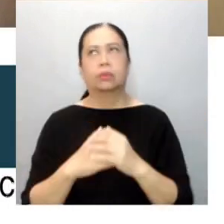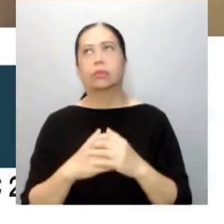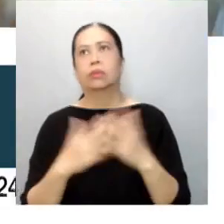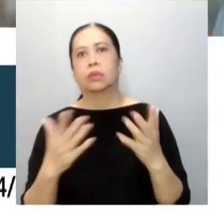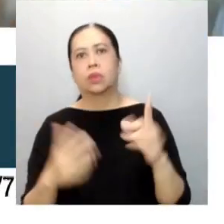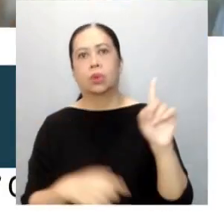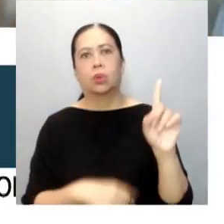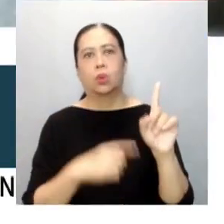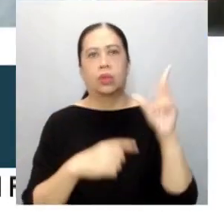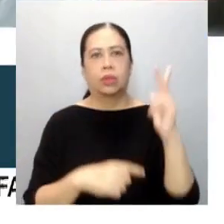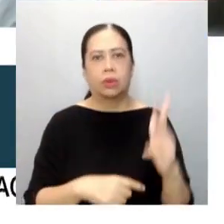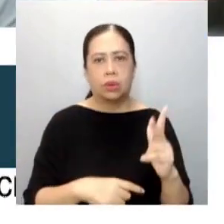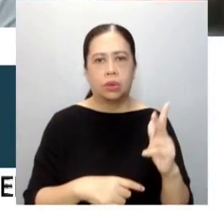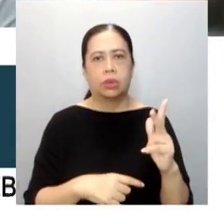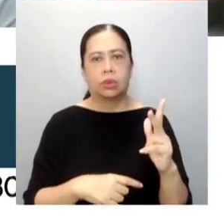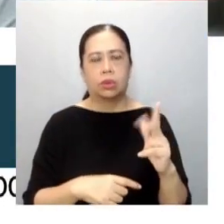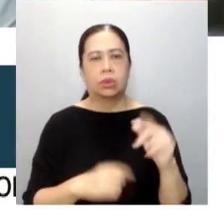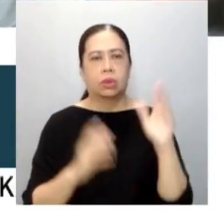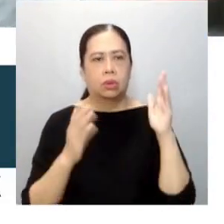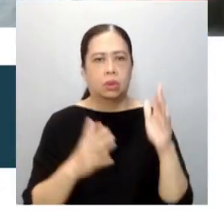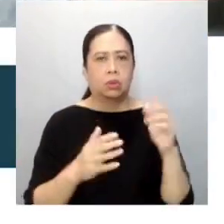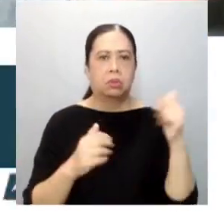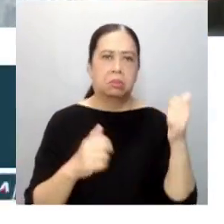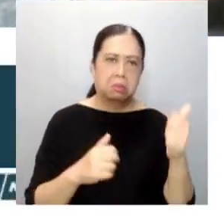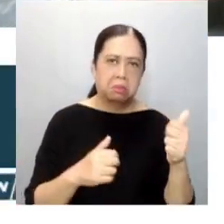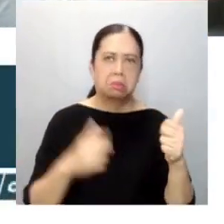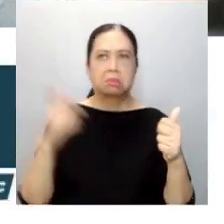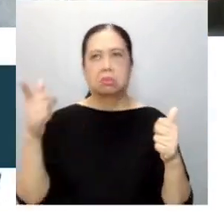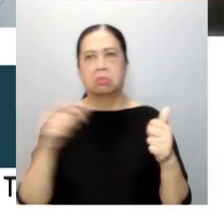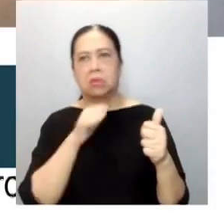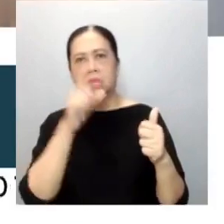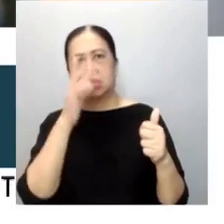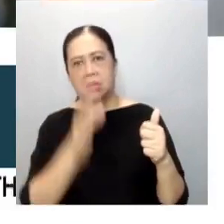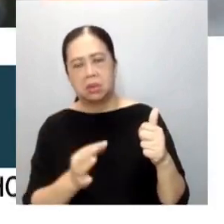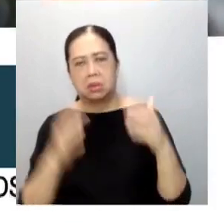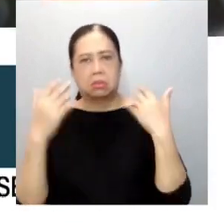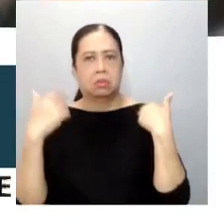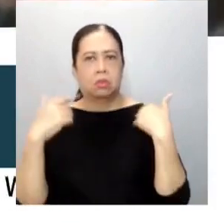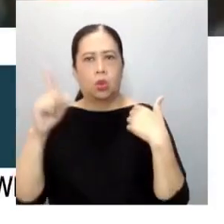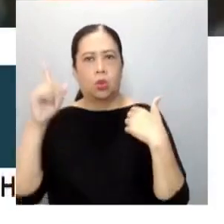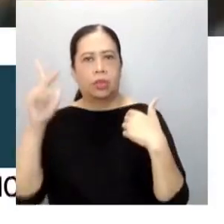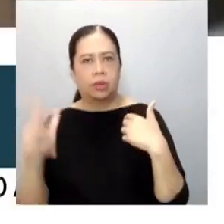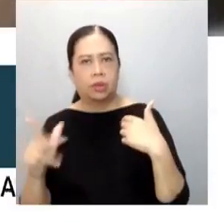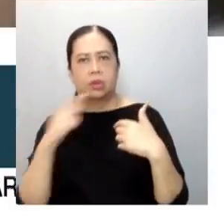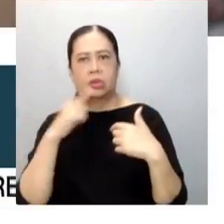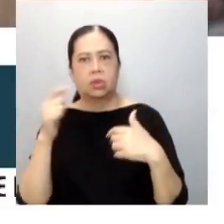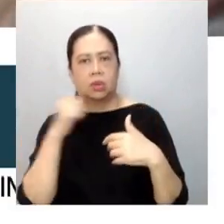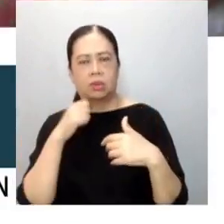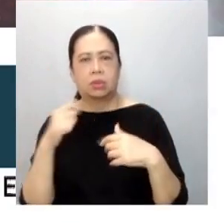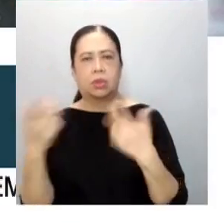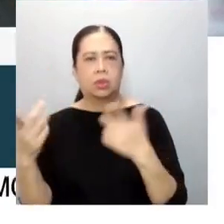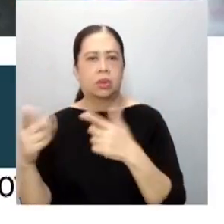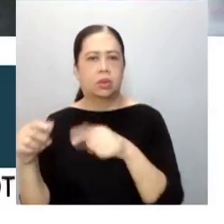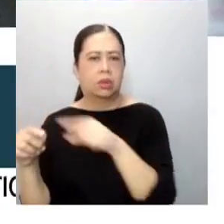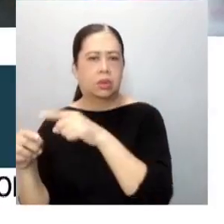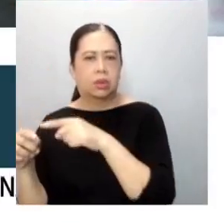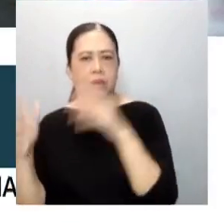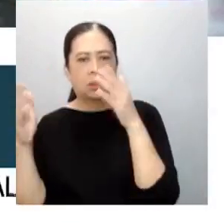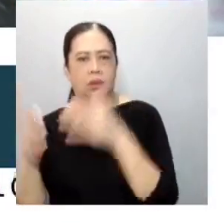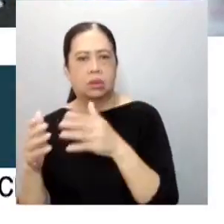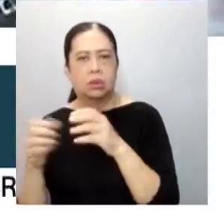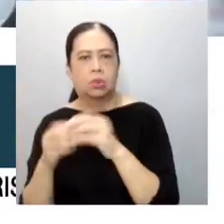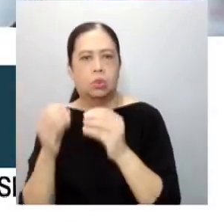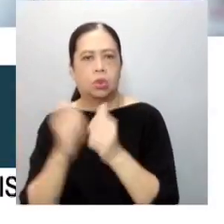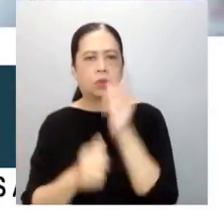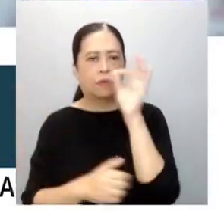one-third ang approving, one-third ang undecided, at higit sa one-third ang disapproving. So ibig sabihin, karamihan ng mga